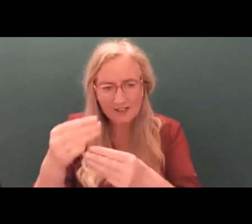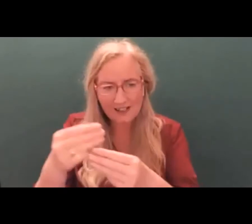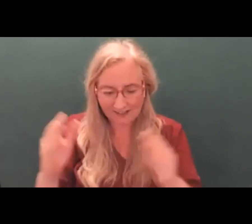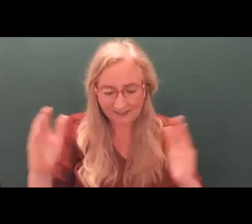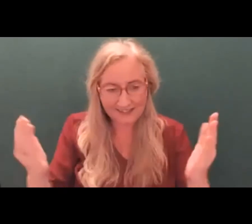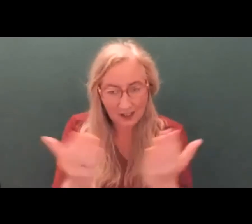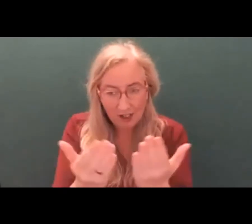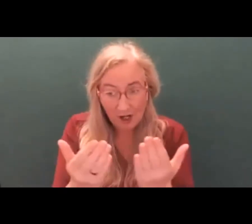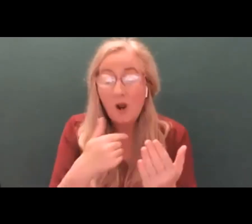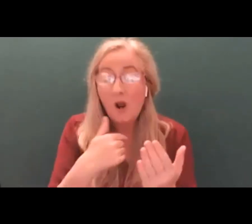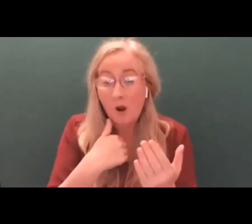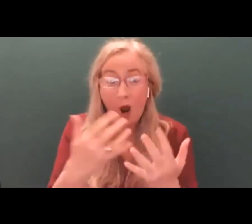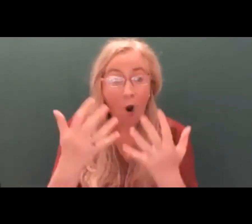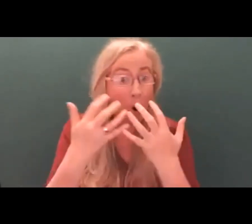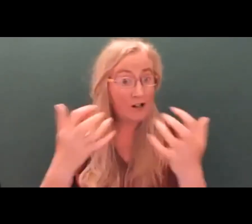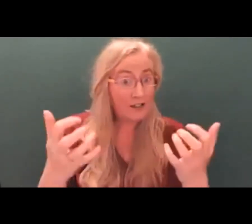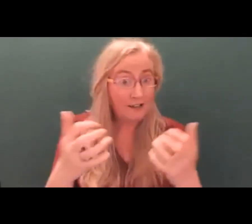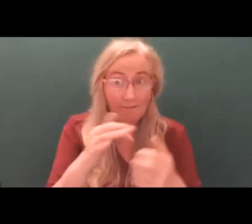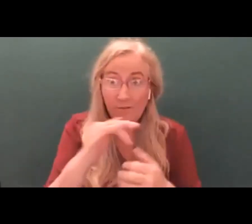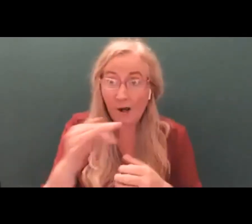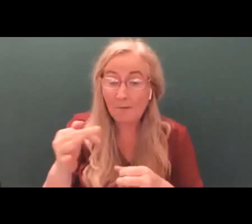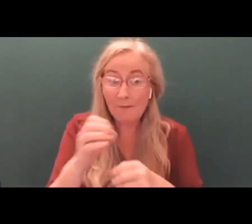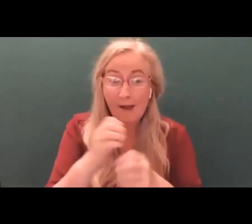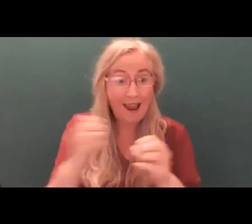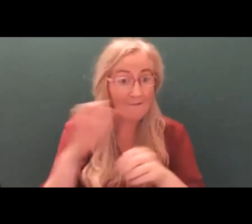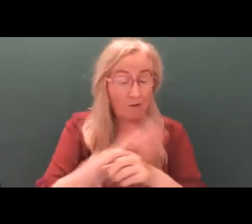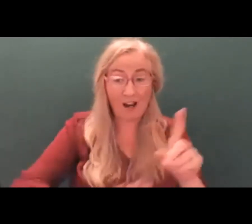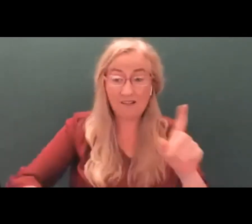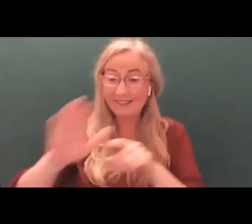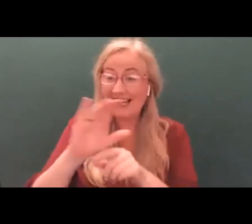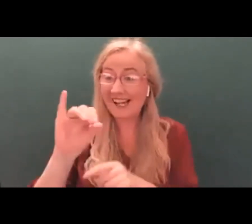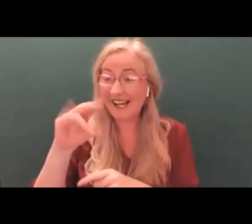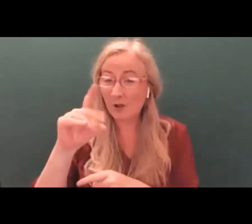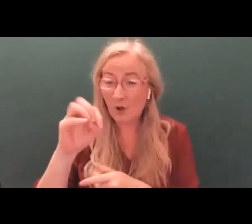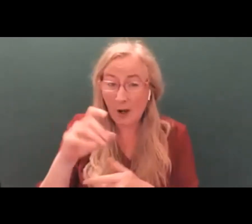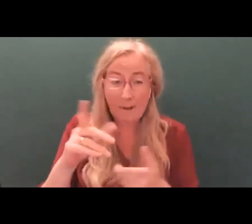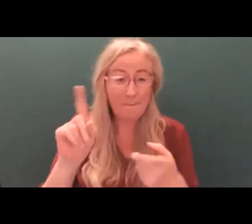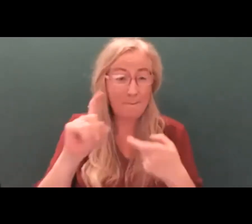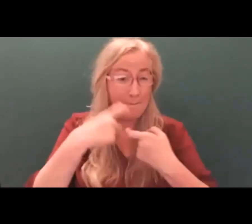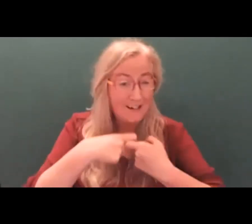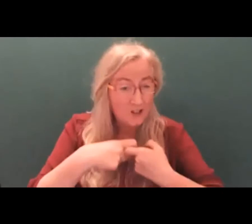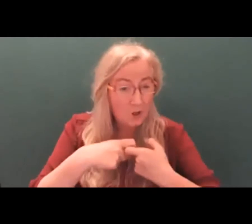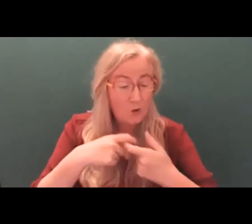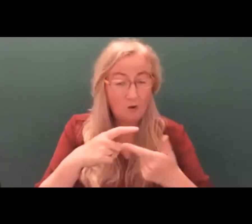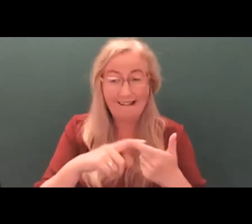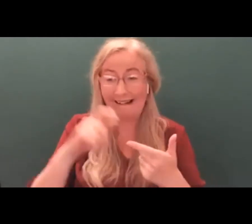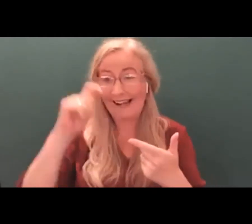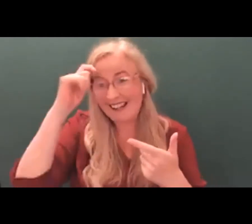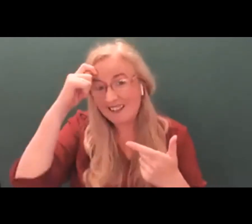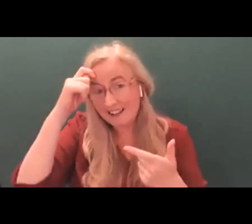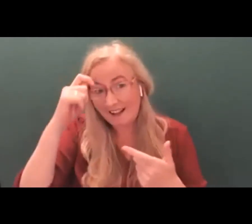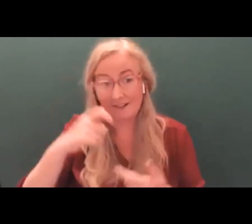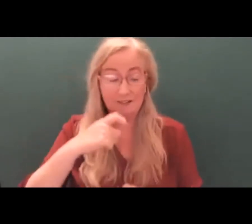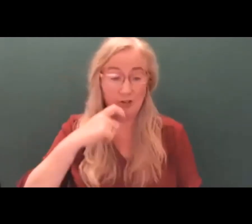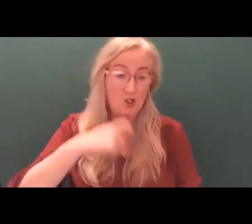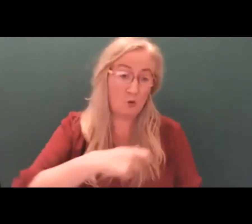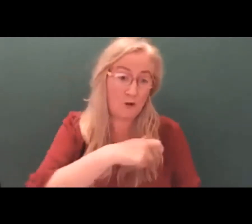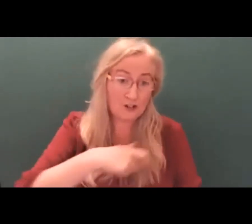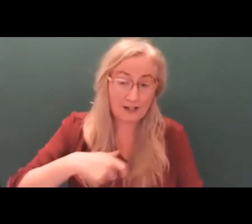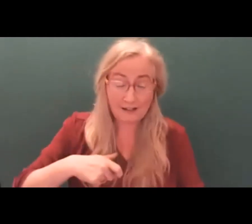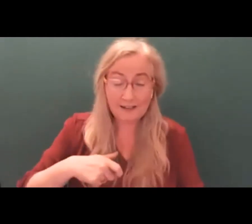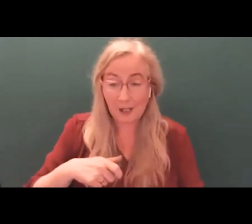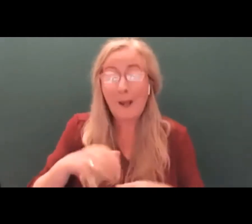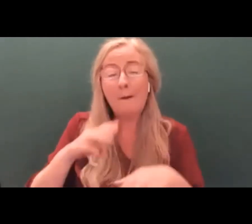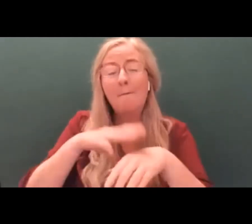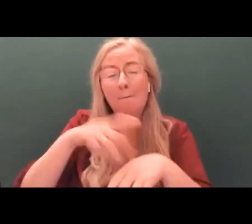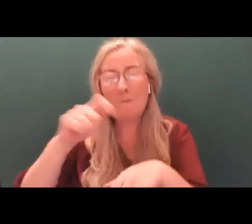We had audiences from everywhere. Indonesia, Mexico, Italy, Switzerland, vast majority